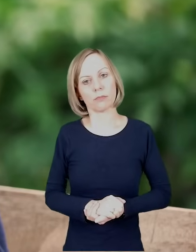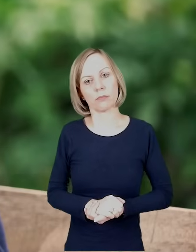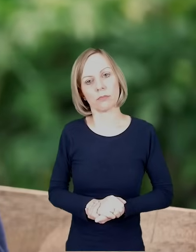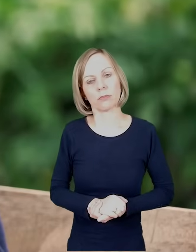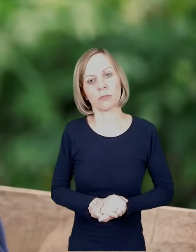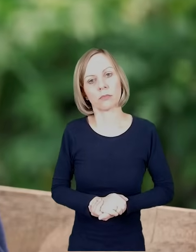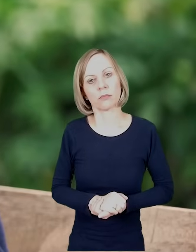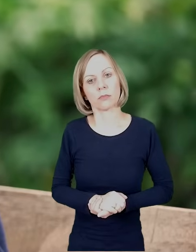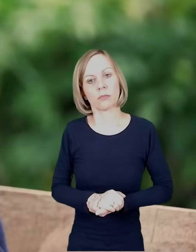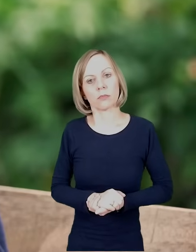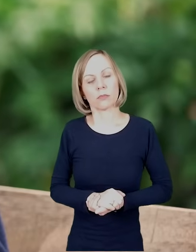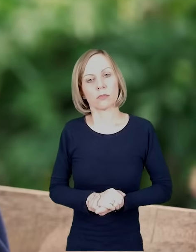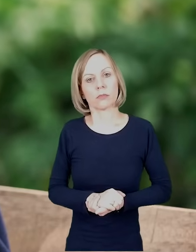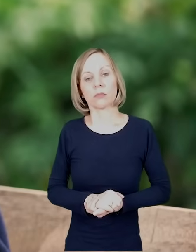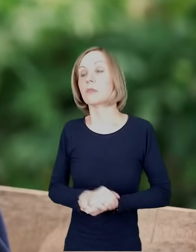prayer.